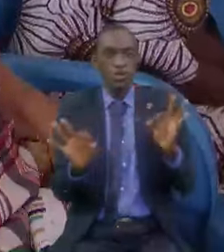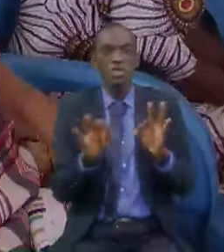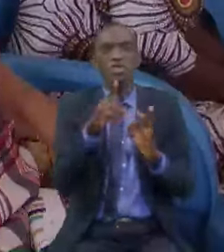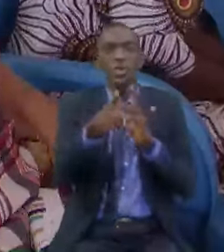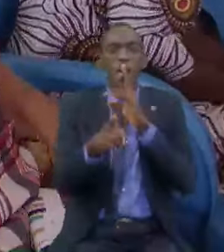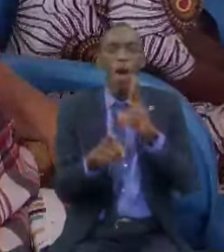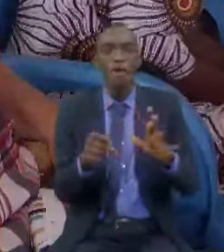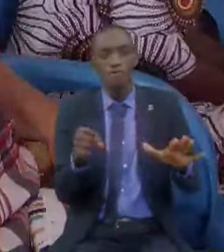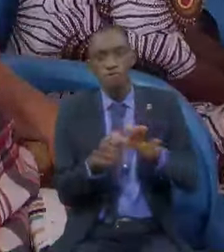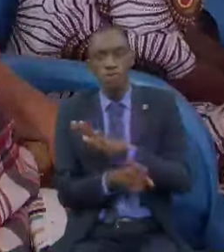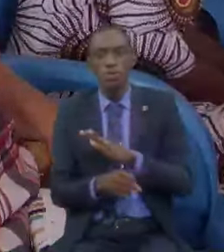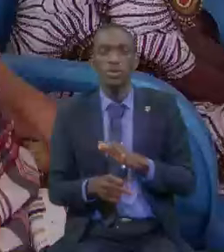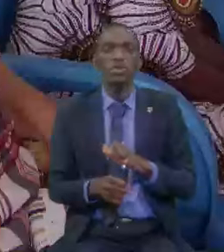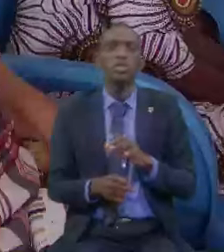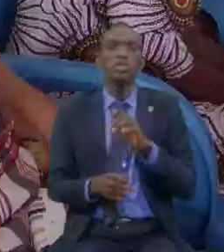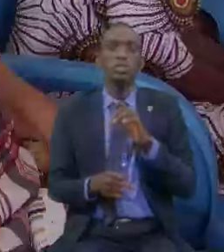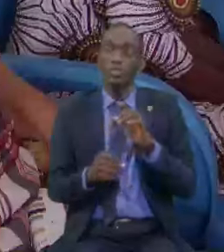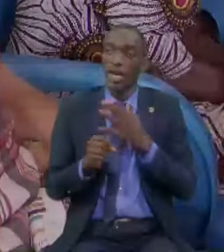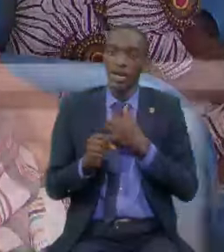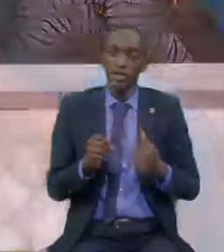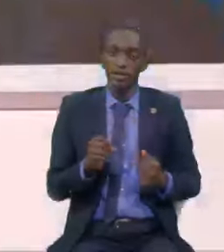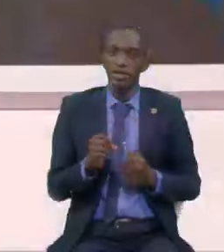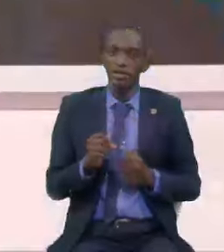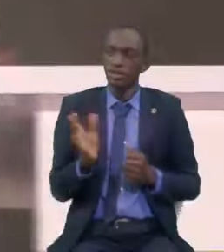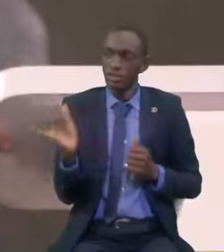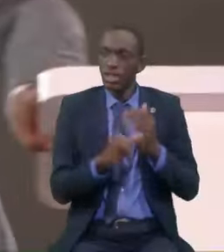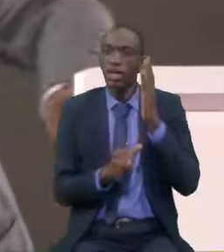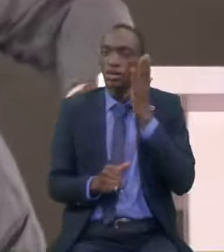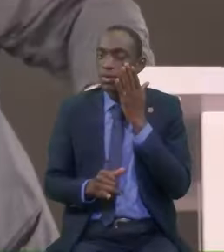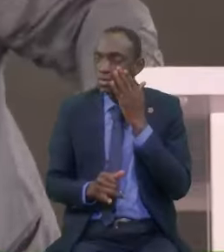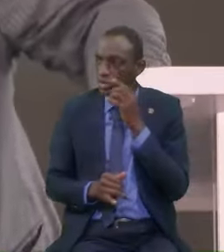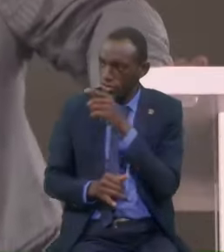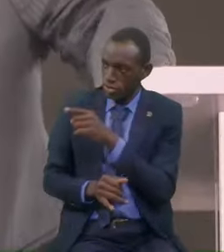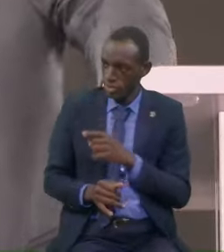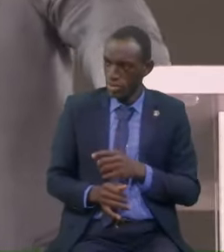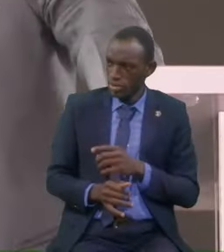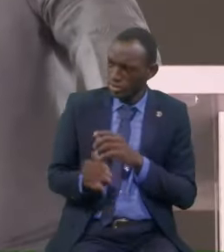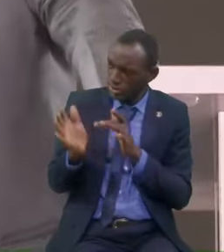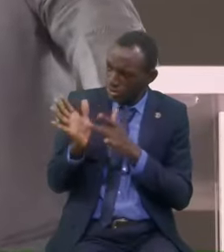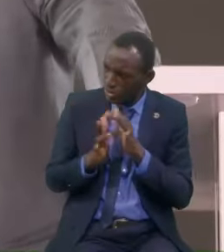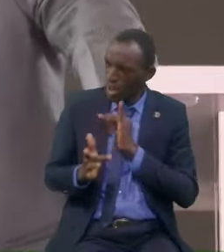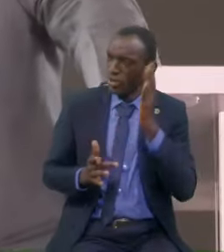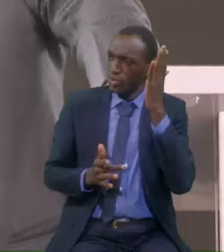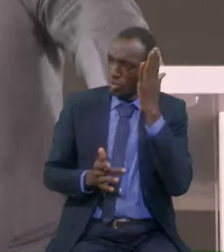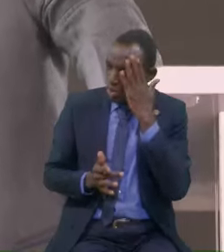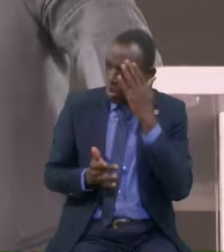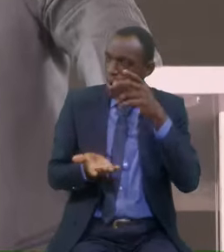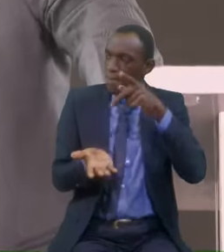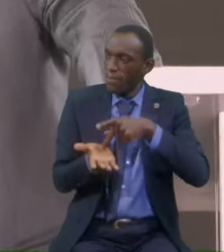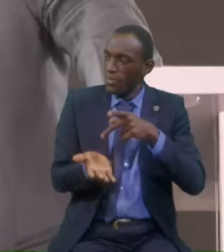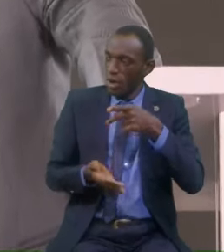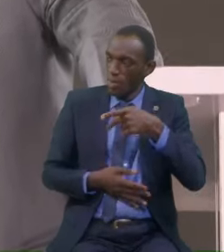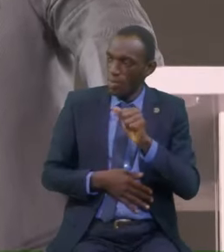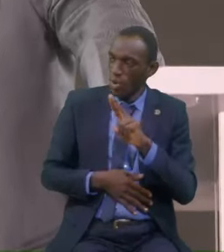Amen. And they recognize you. Jesus, I know, and Paul, I know. Those spirits,